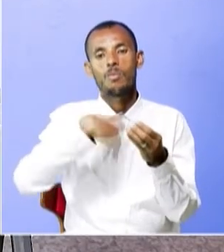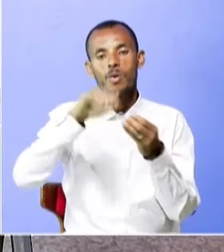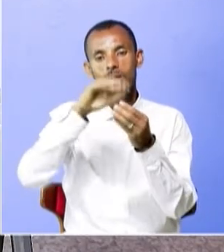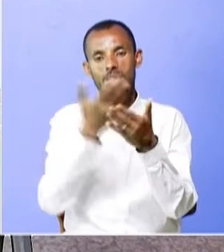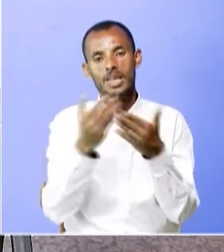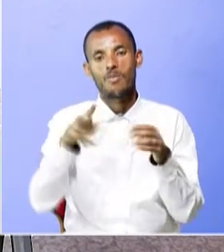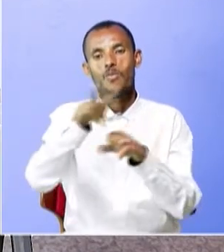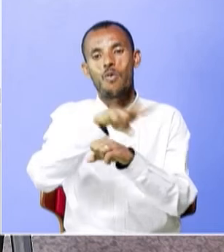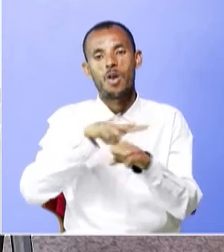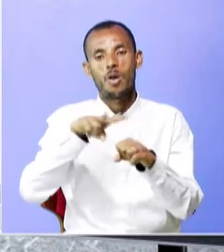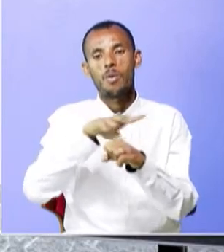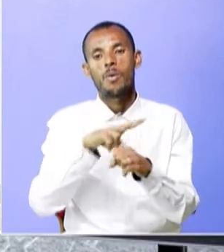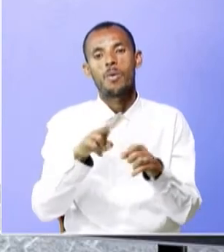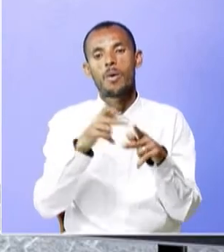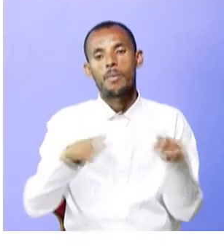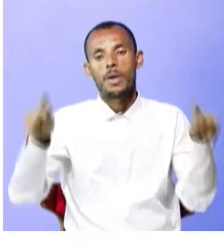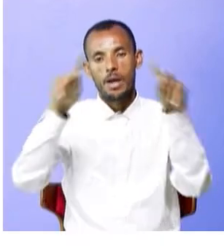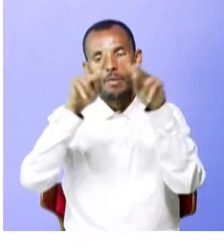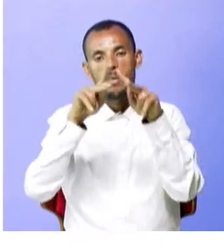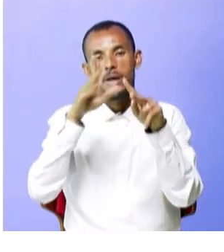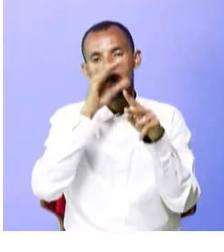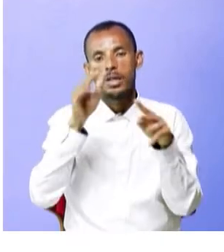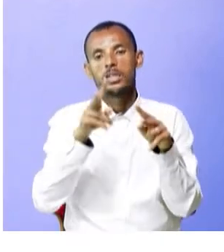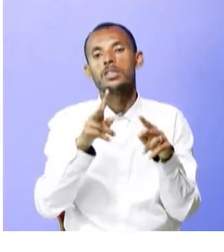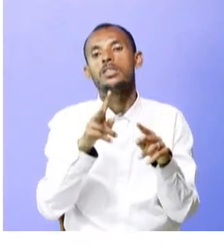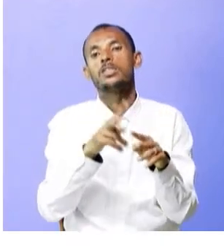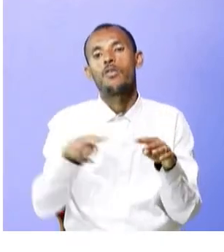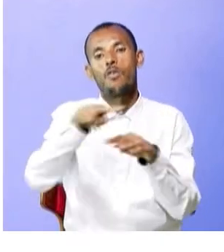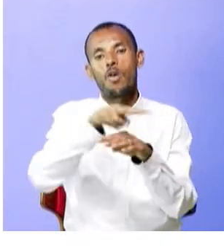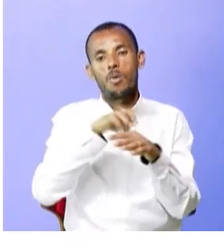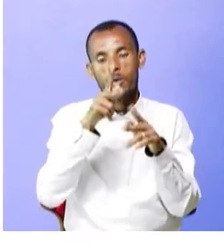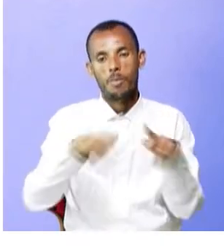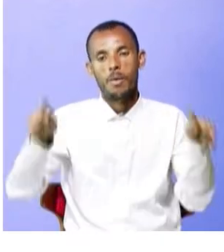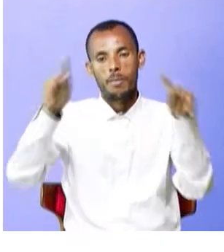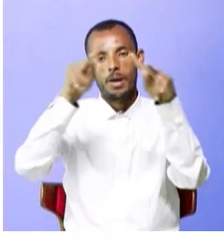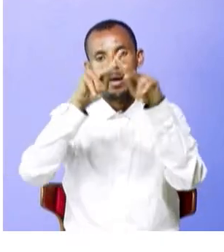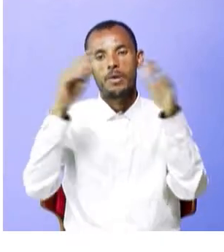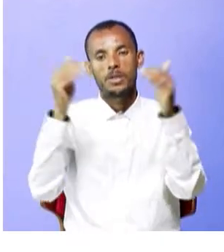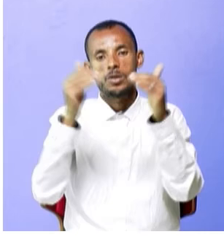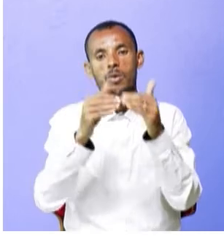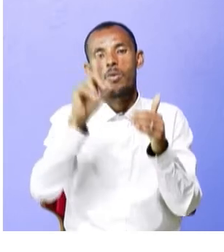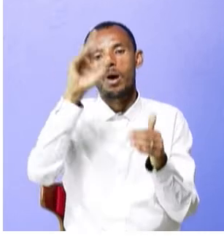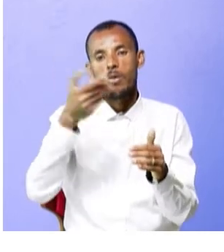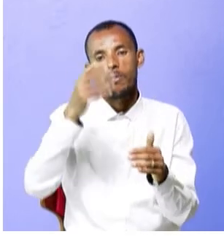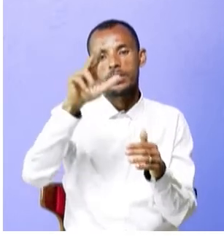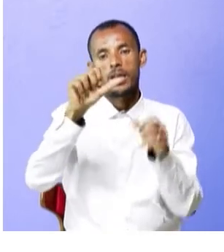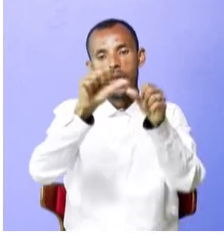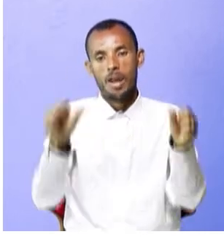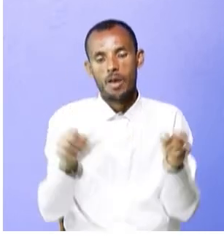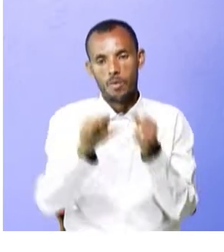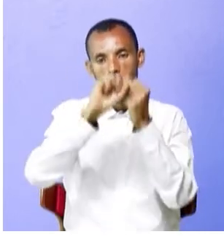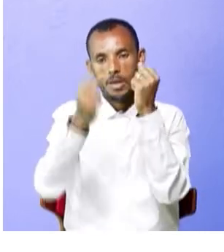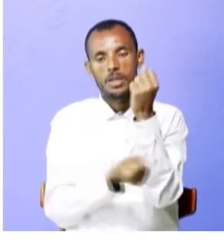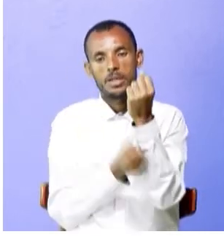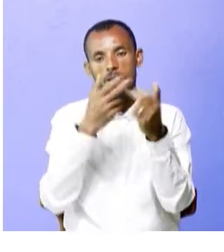about volume of a pyramid, and the volume of a pyramid is 1/3 of area of the base